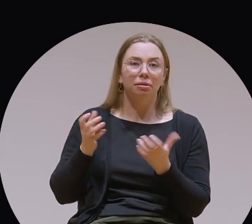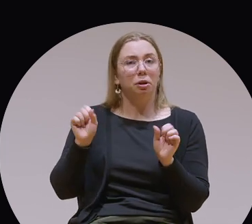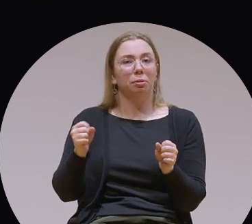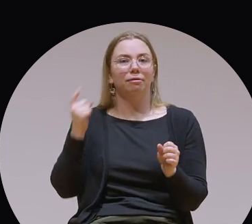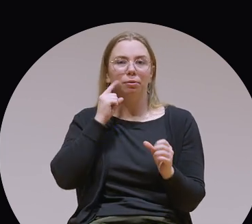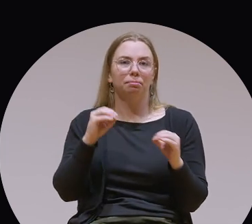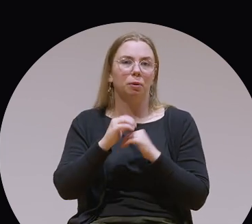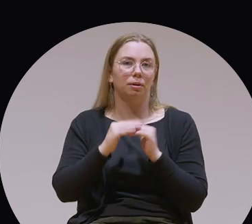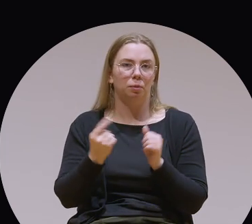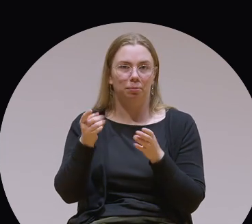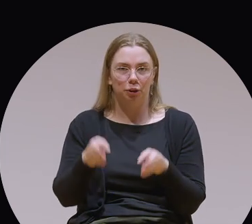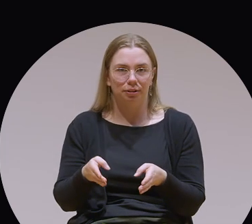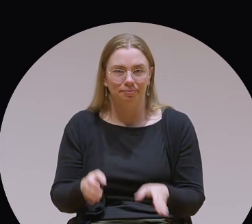person.